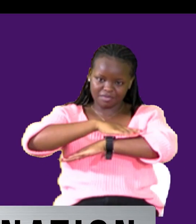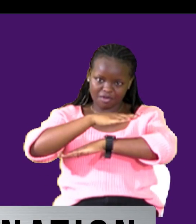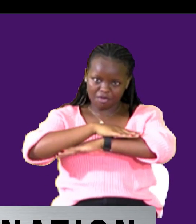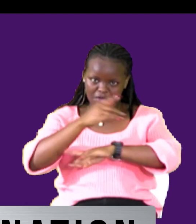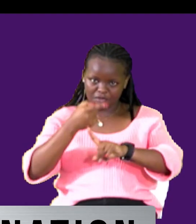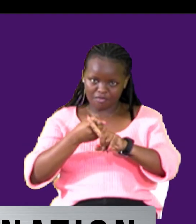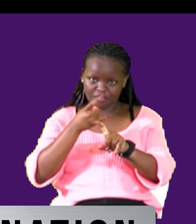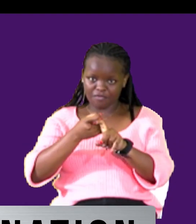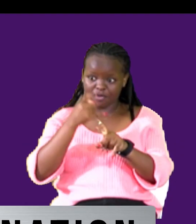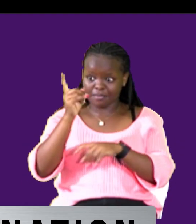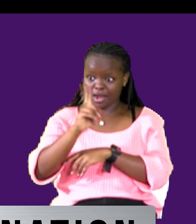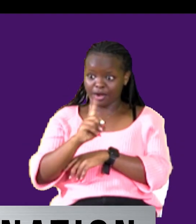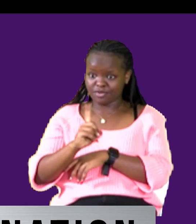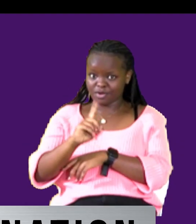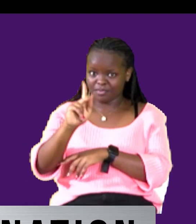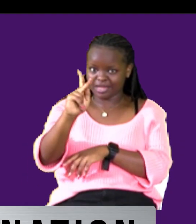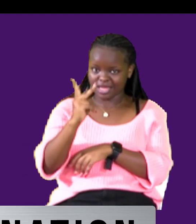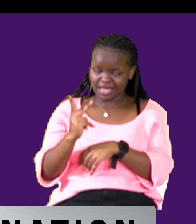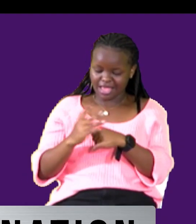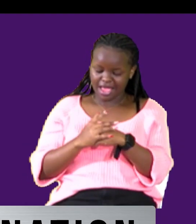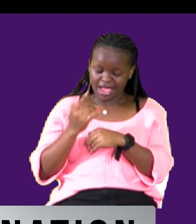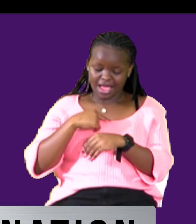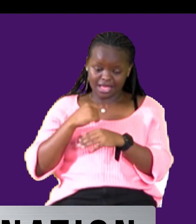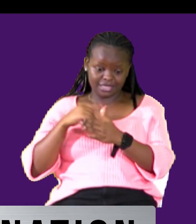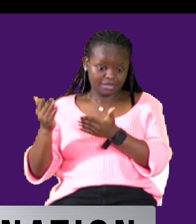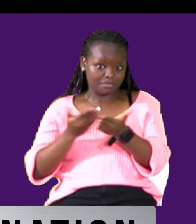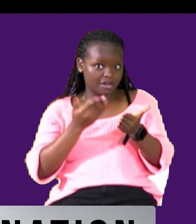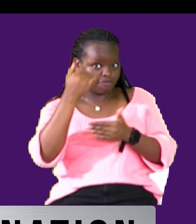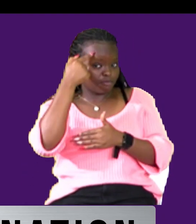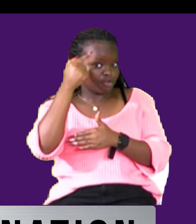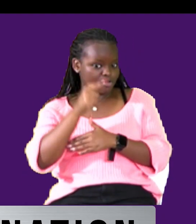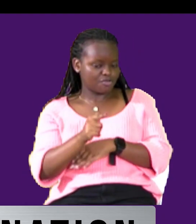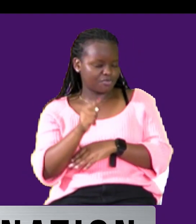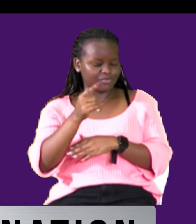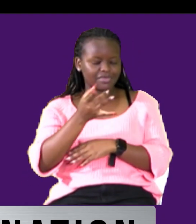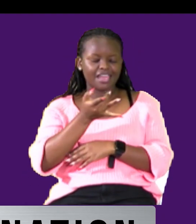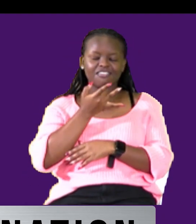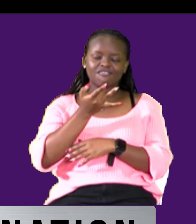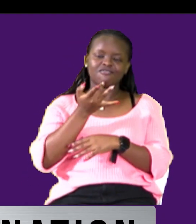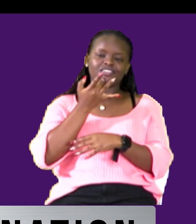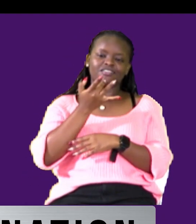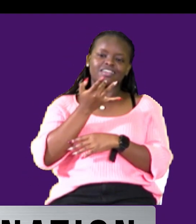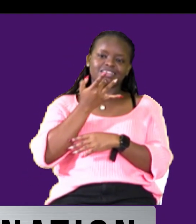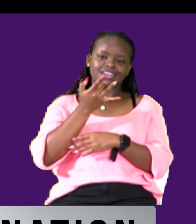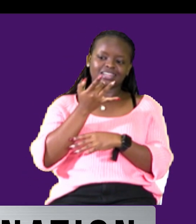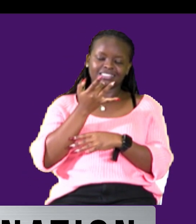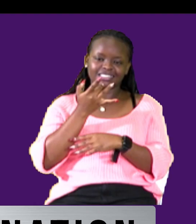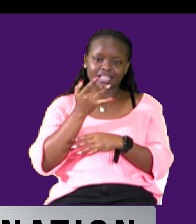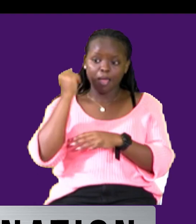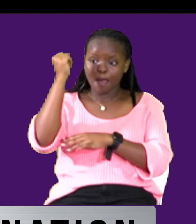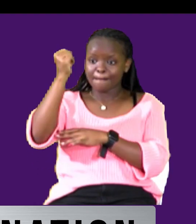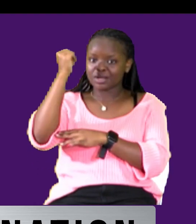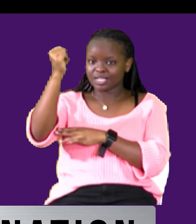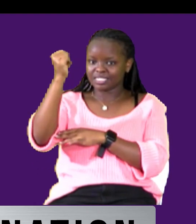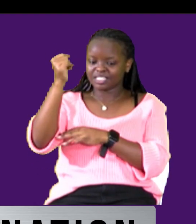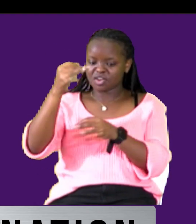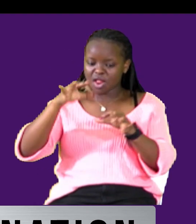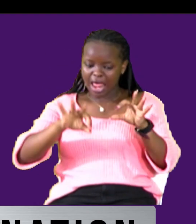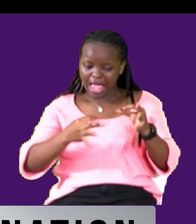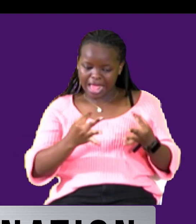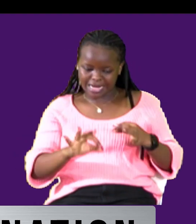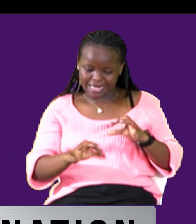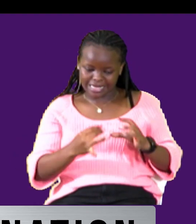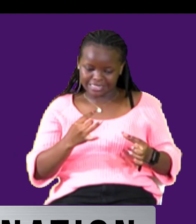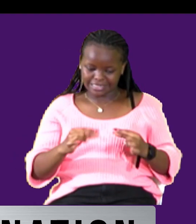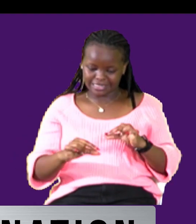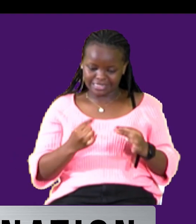Kenya. Na tumewaletea kama kawa our favorite political analysts, Jeffrey Otieno. Thank you so much. Yes,